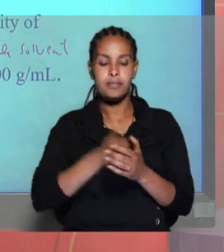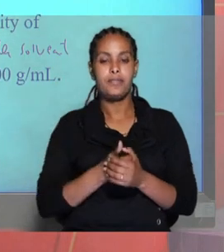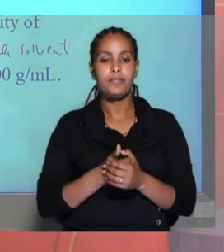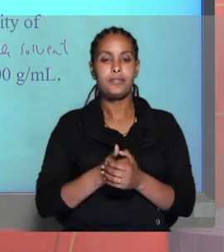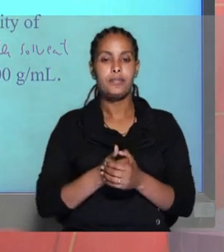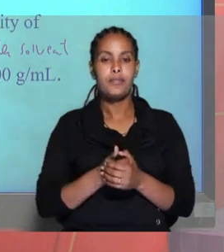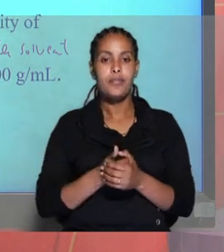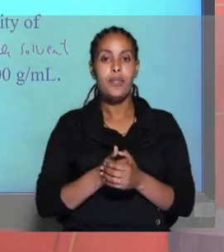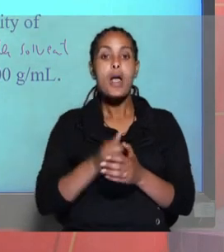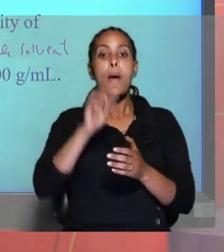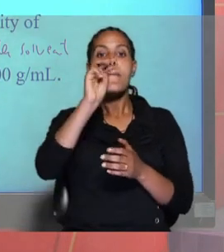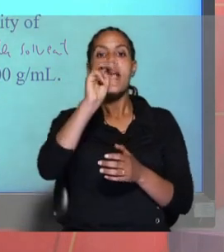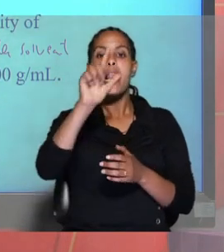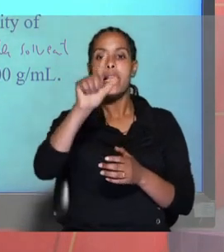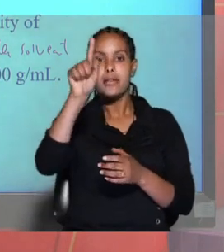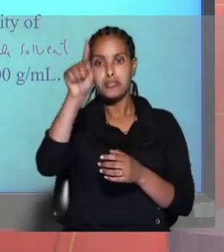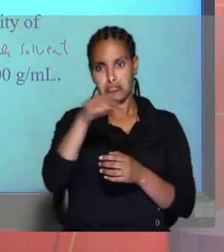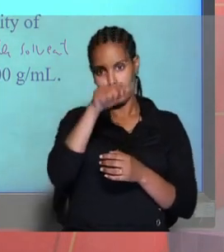milliliter.